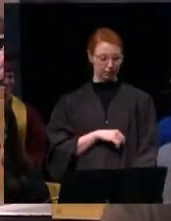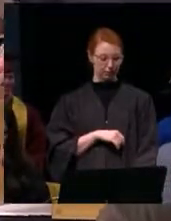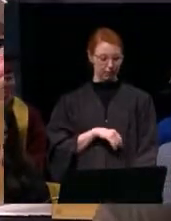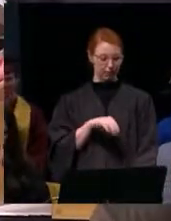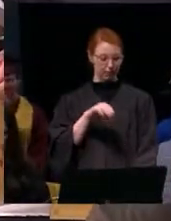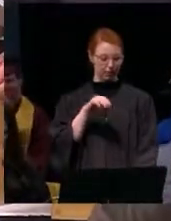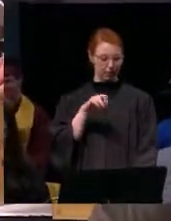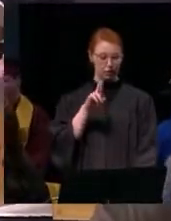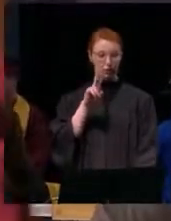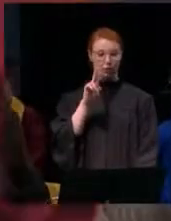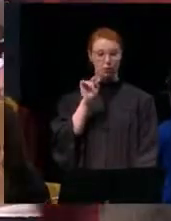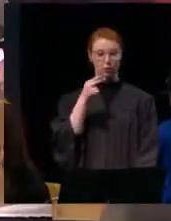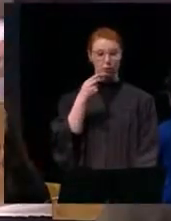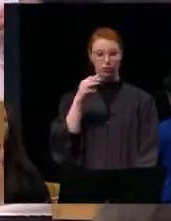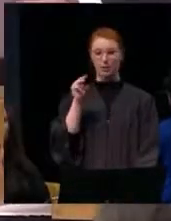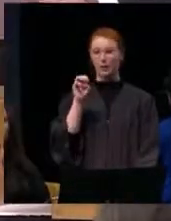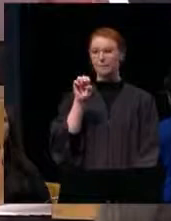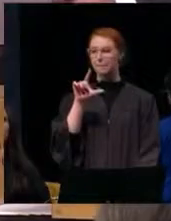Ruth Meculum.